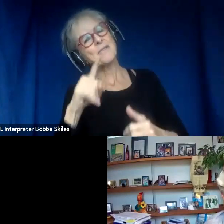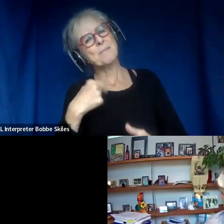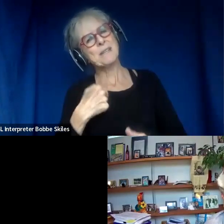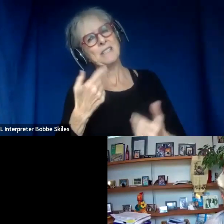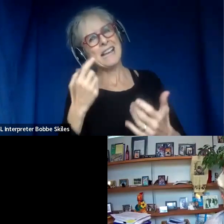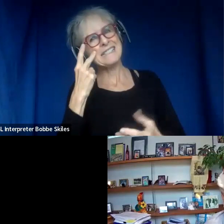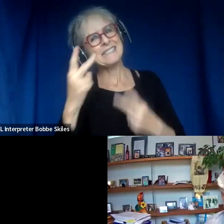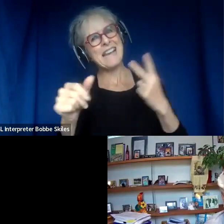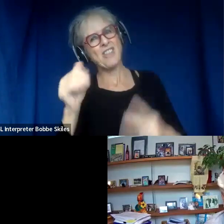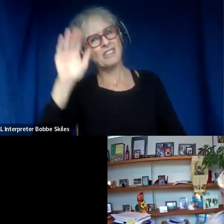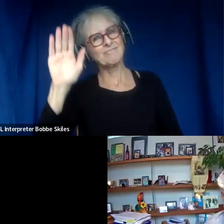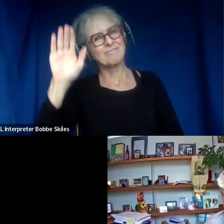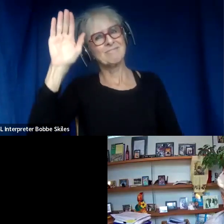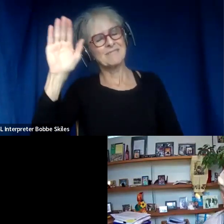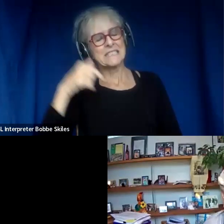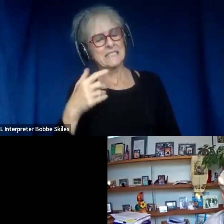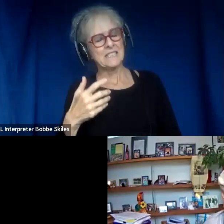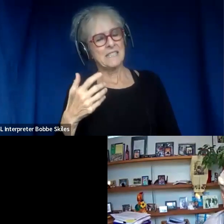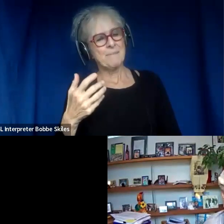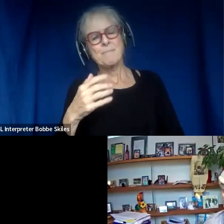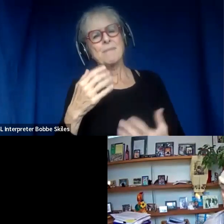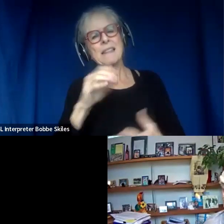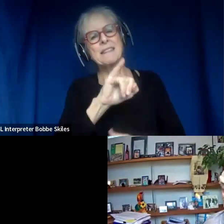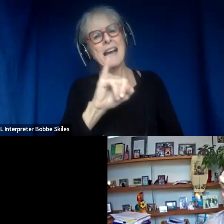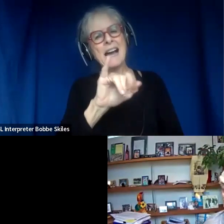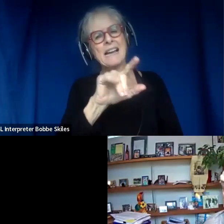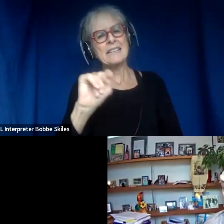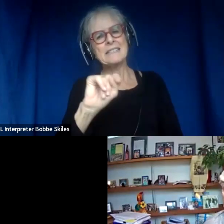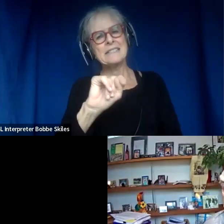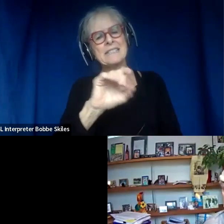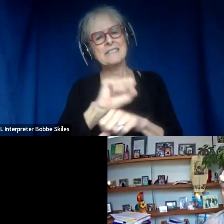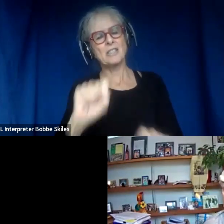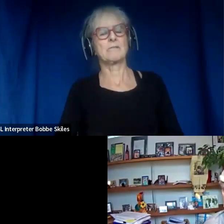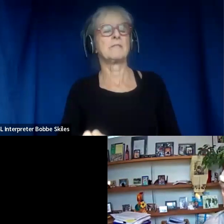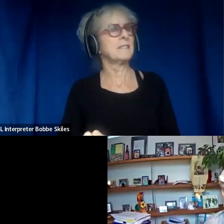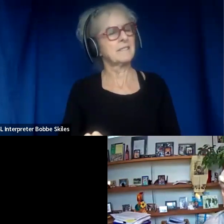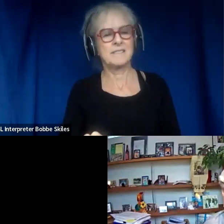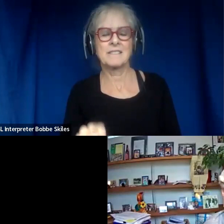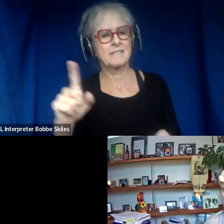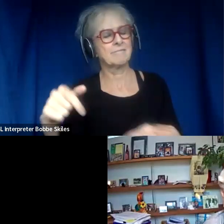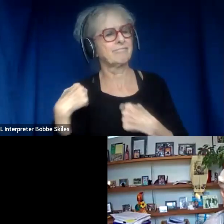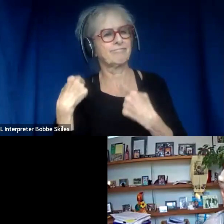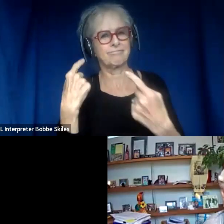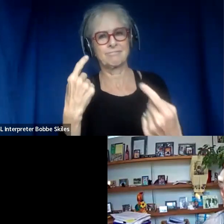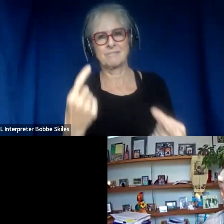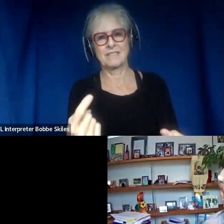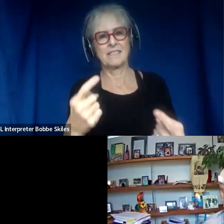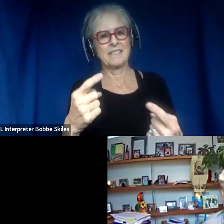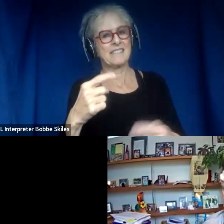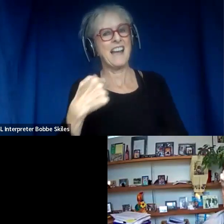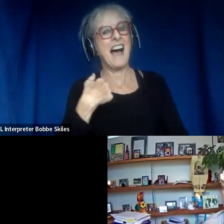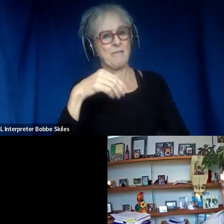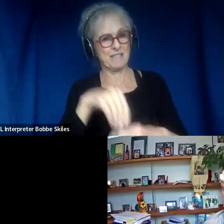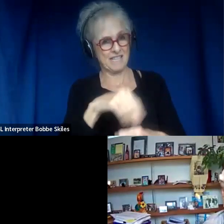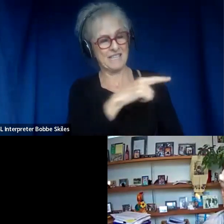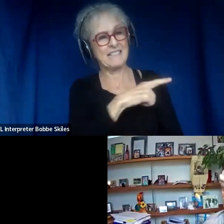continue to monopolize. The IT situation is notorious. It's been going on now since I was in the legislature. So that's